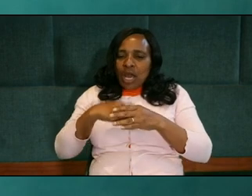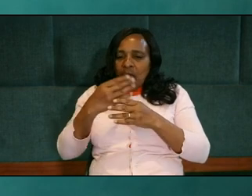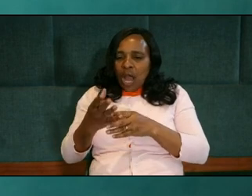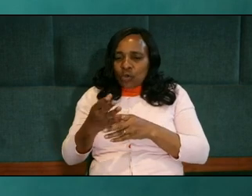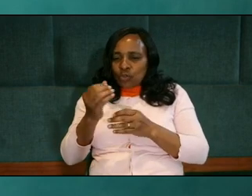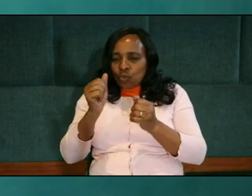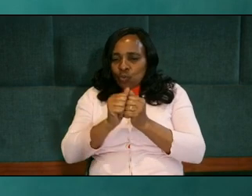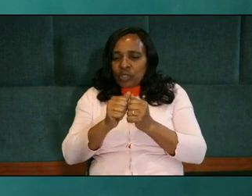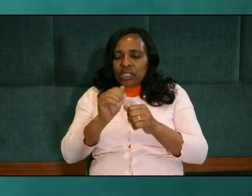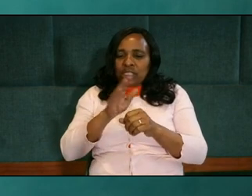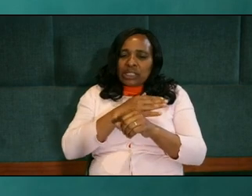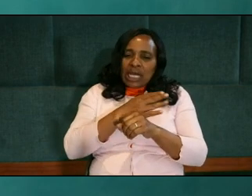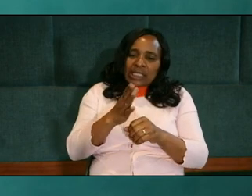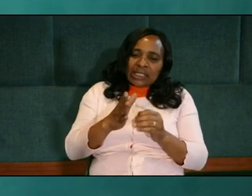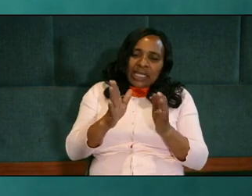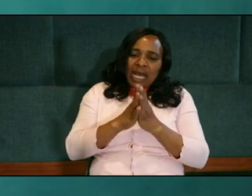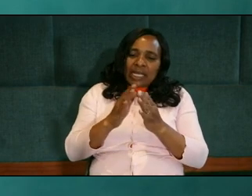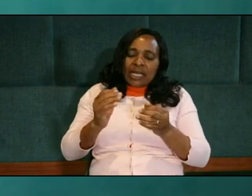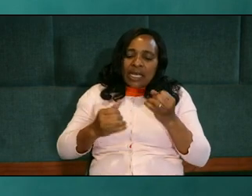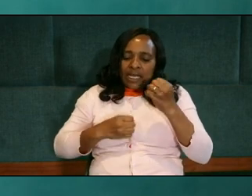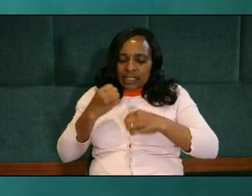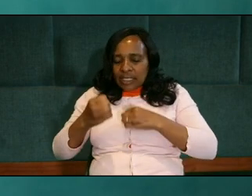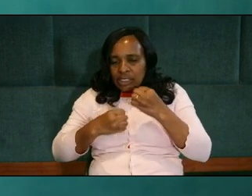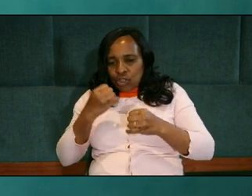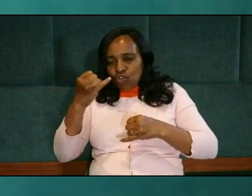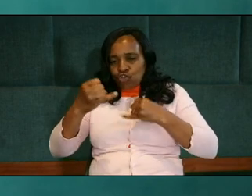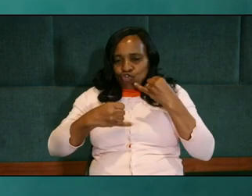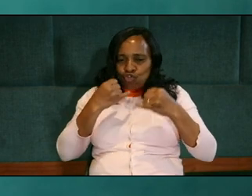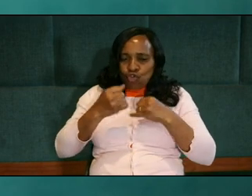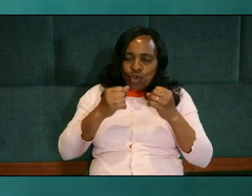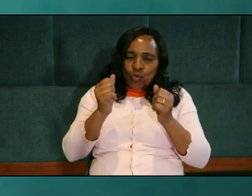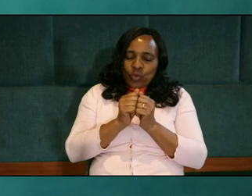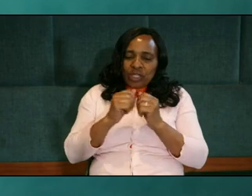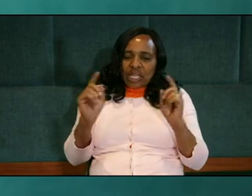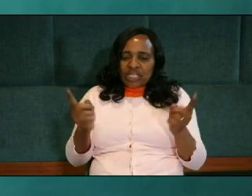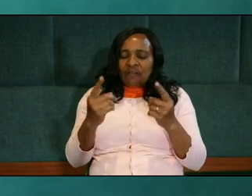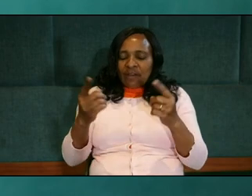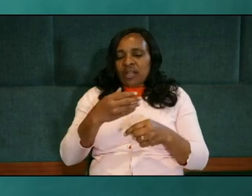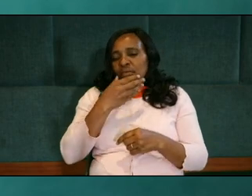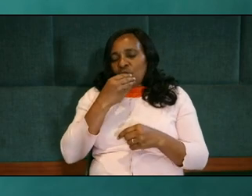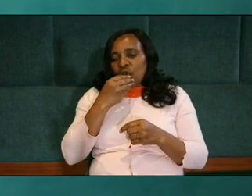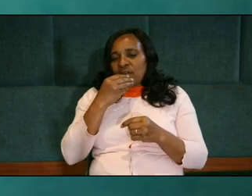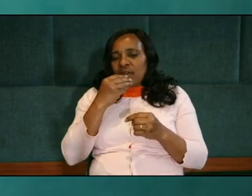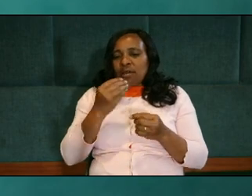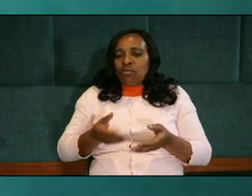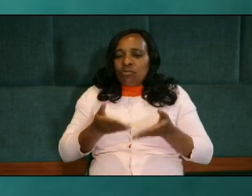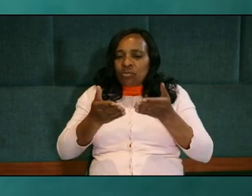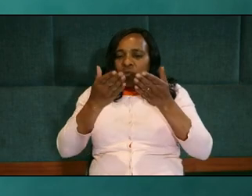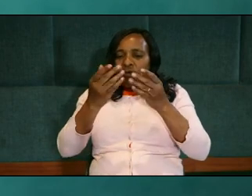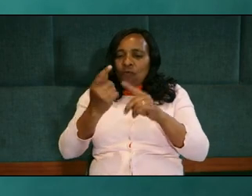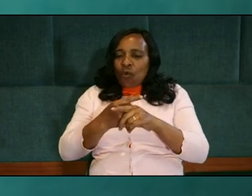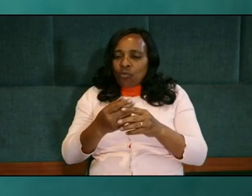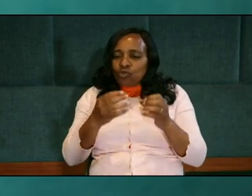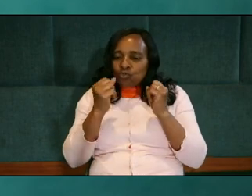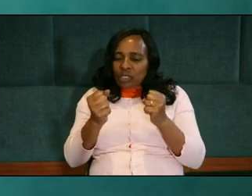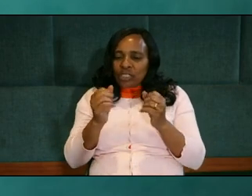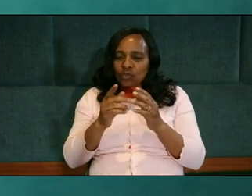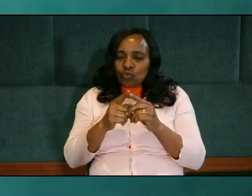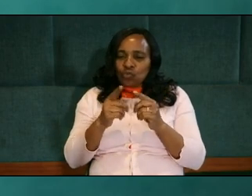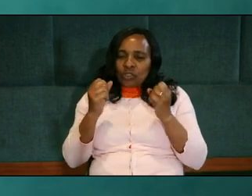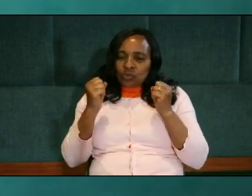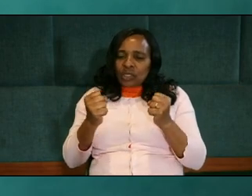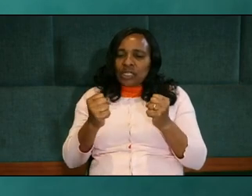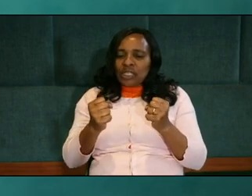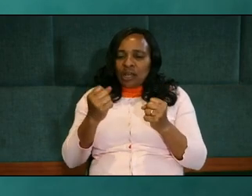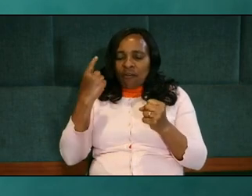His harp was swept with more exultant joy. And the shepherd boy proceeded from strength to strength, from knowledge to knowledge, for